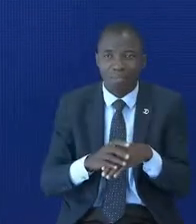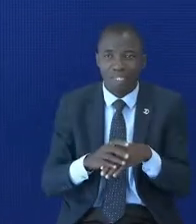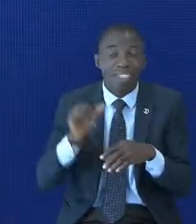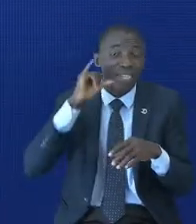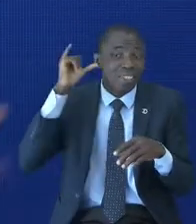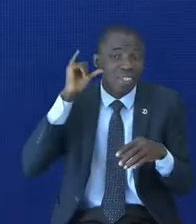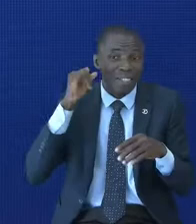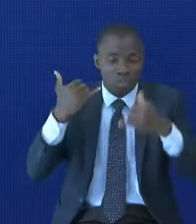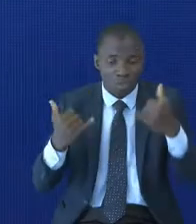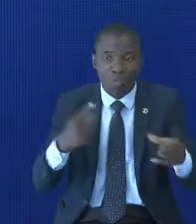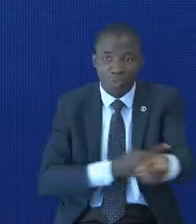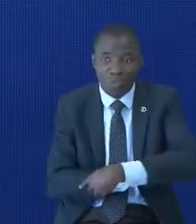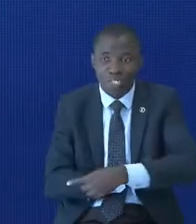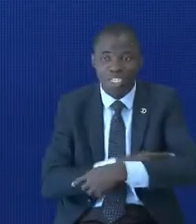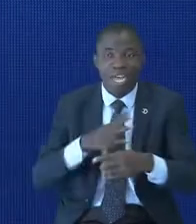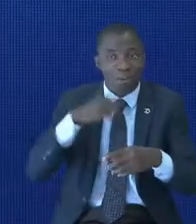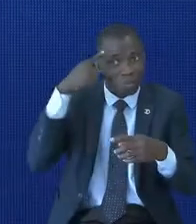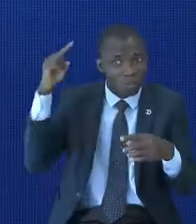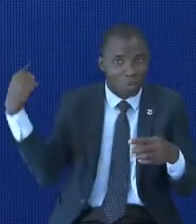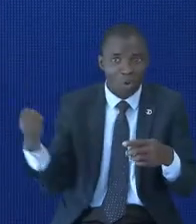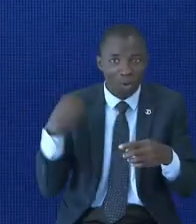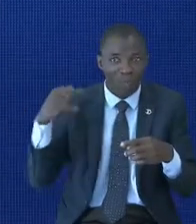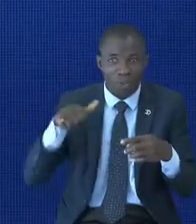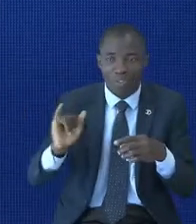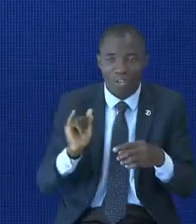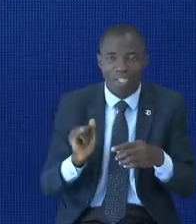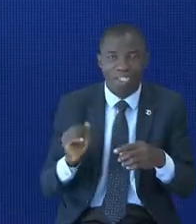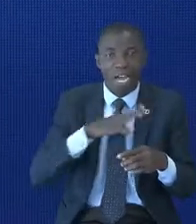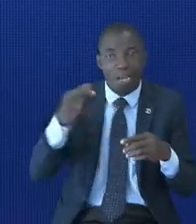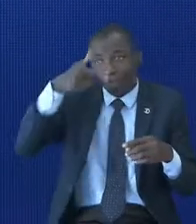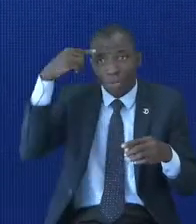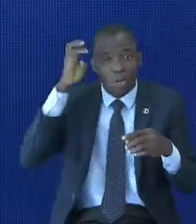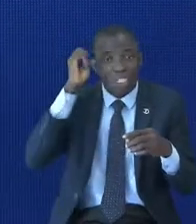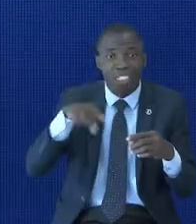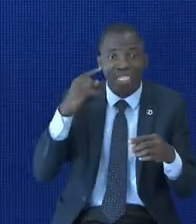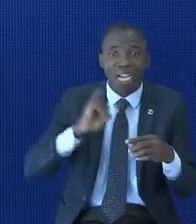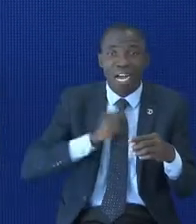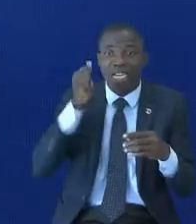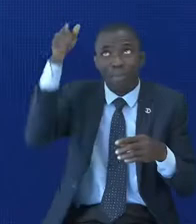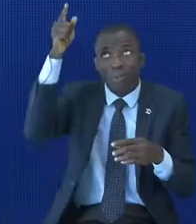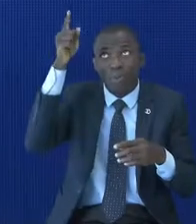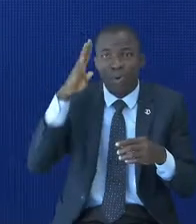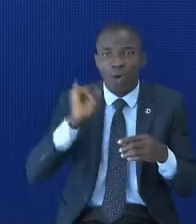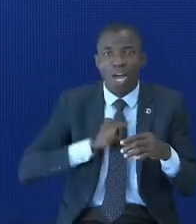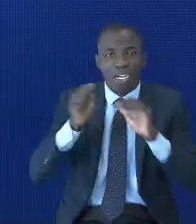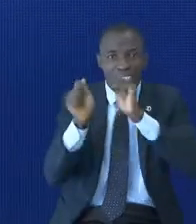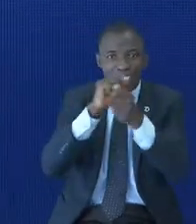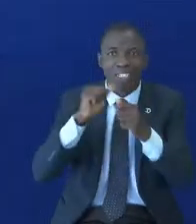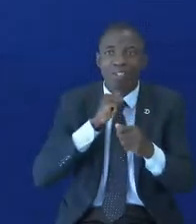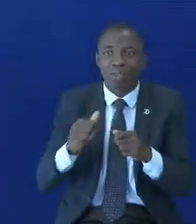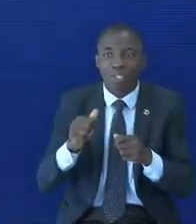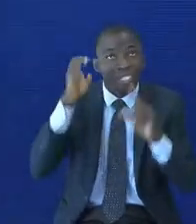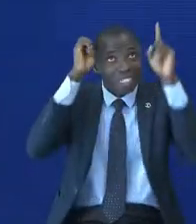yesterday, today, and forever. Because he says, I am God, I change not.